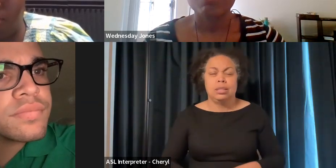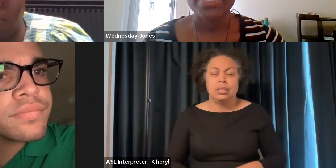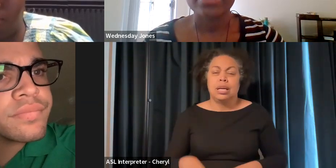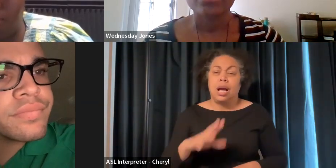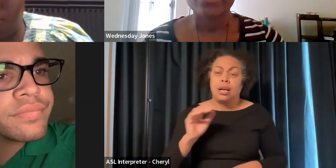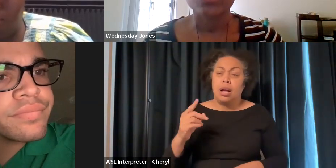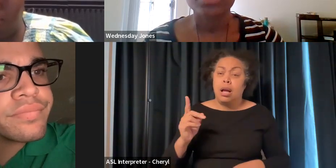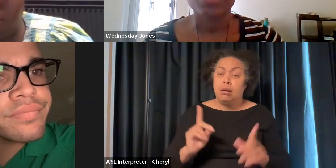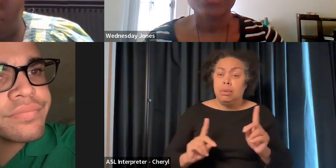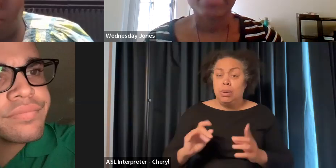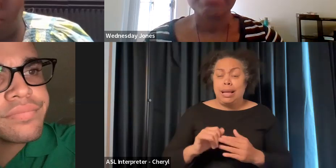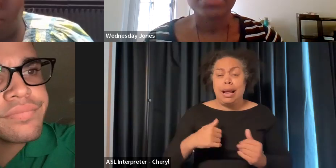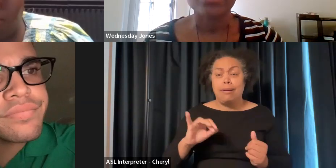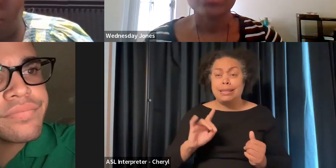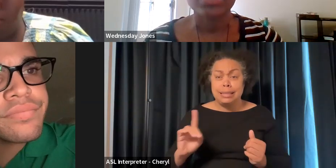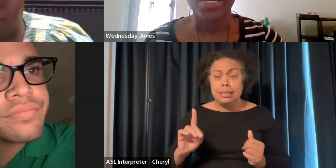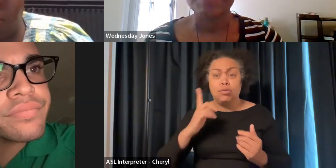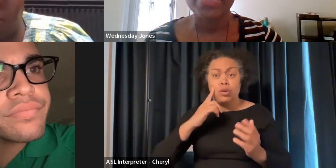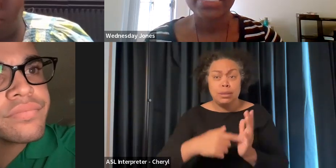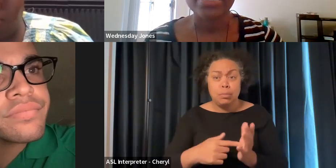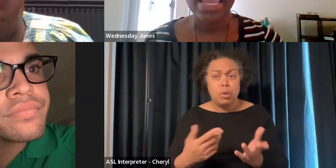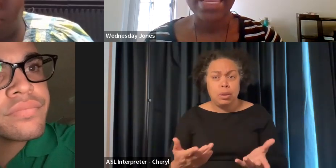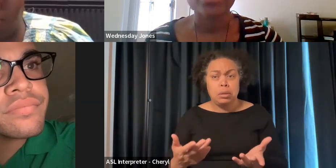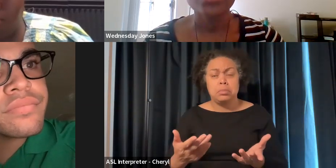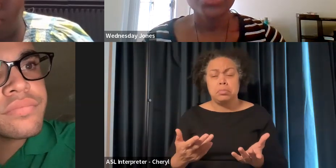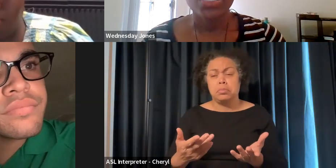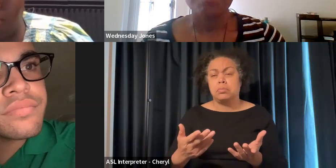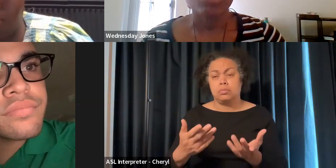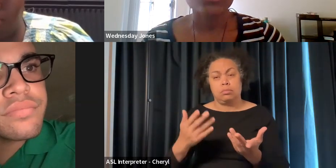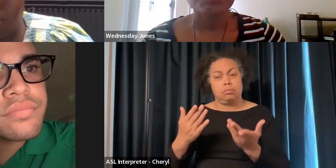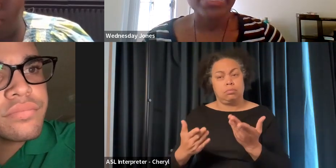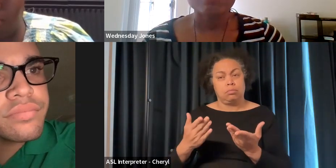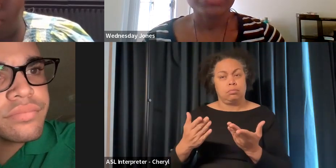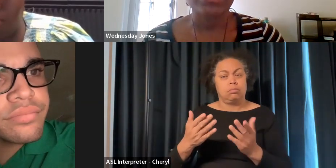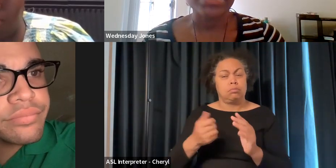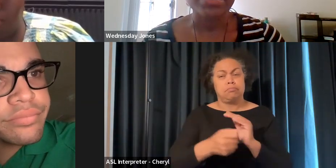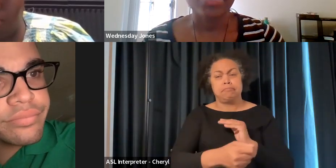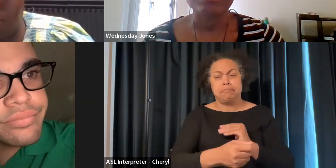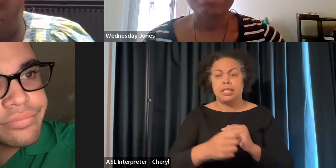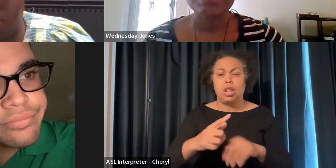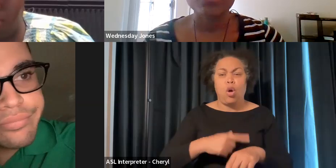people with intellectual disabilities who might be in a long-term care facility. A lot of people